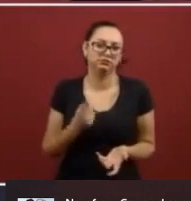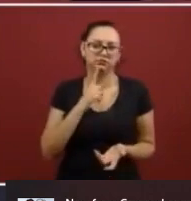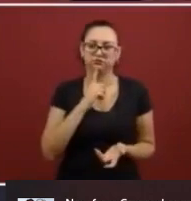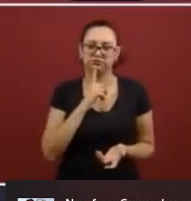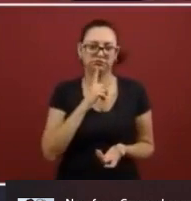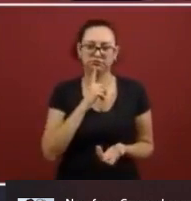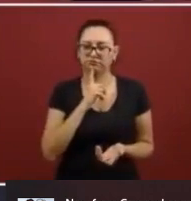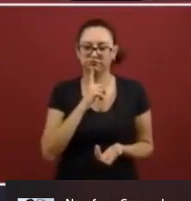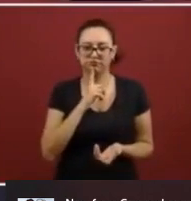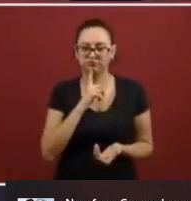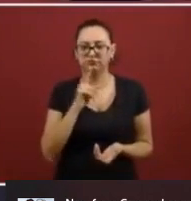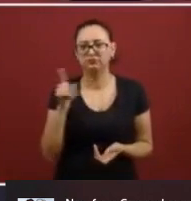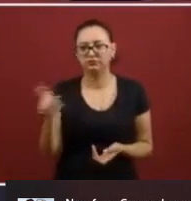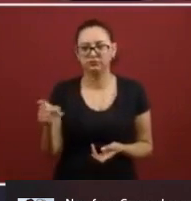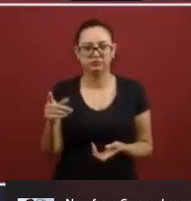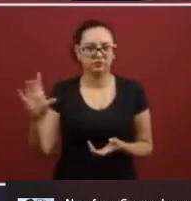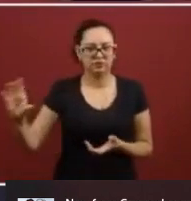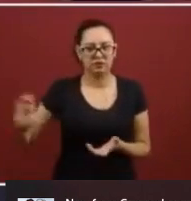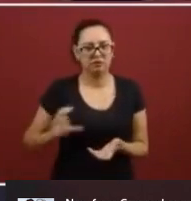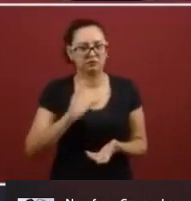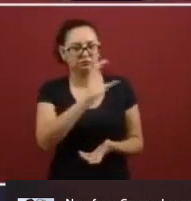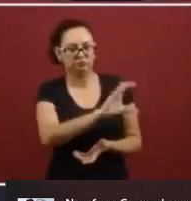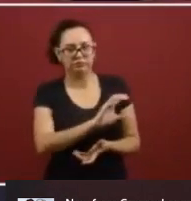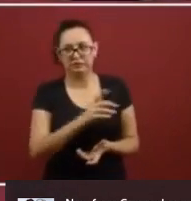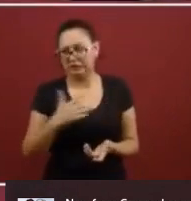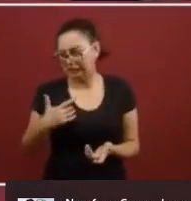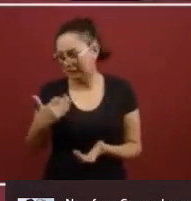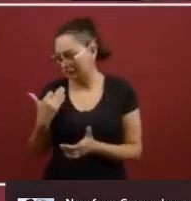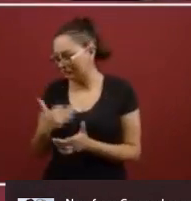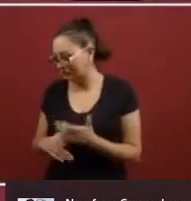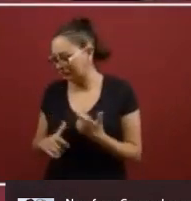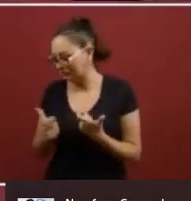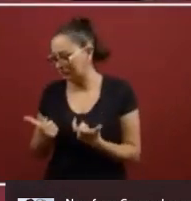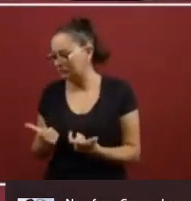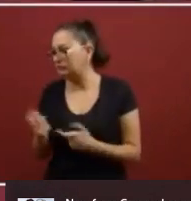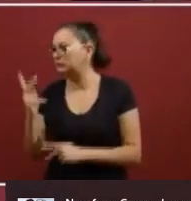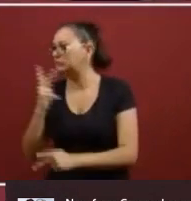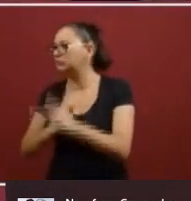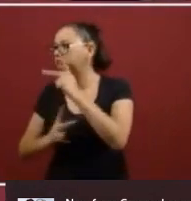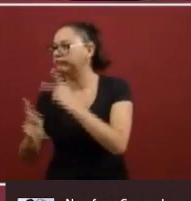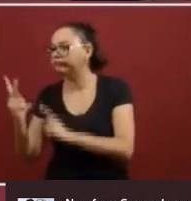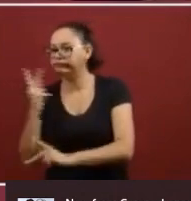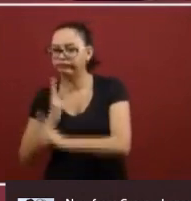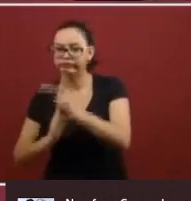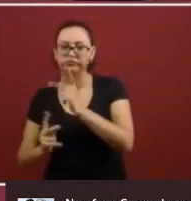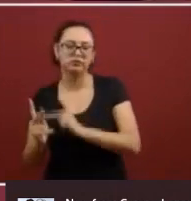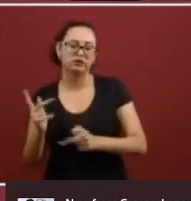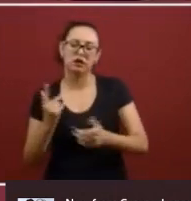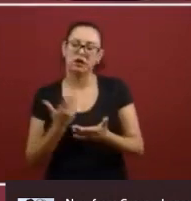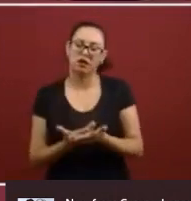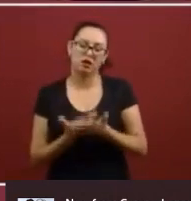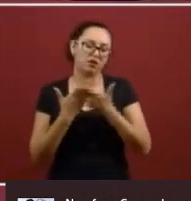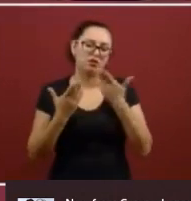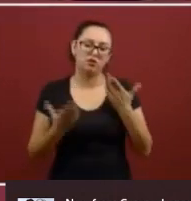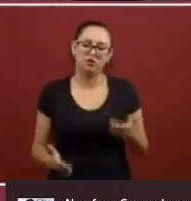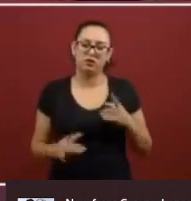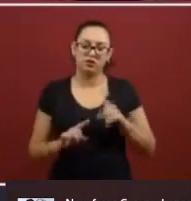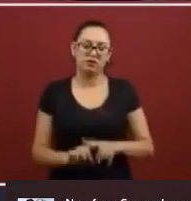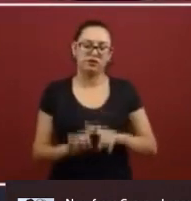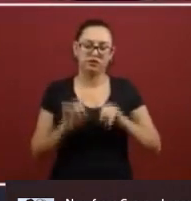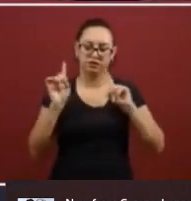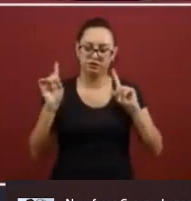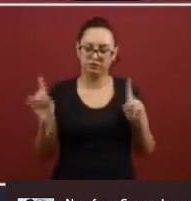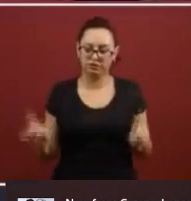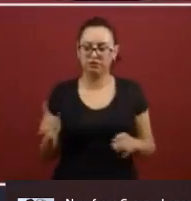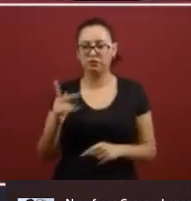debt, eso and se nothing was endeudó. staying with them. None of the funds were staying with them. Ahora That's why they were indebted. Van a bajar Now they're going to lower